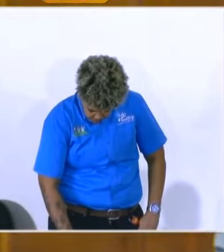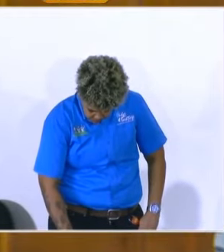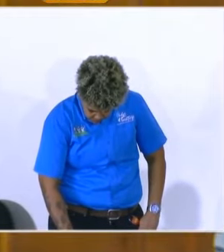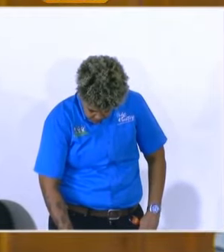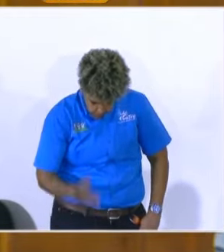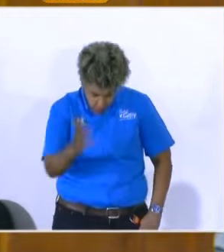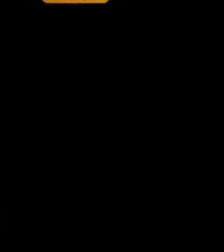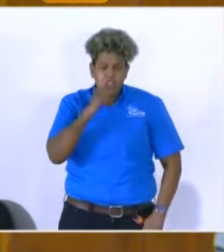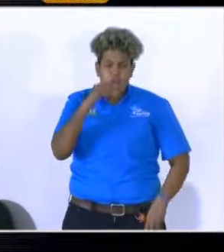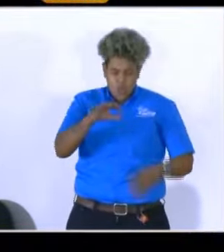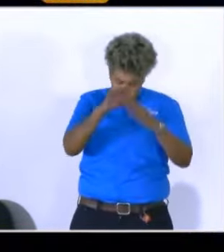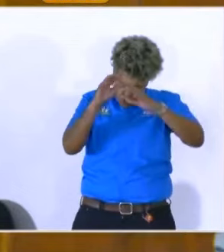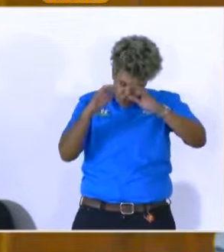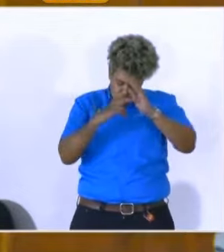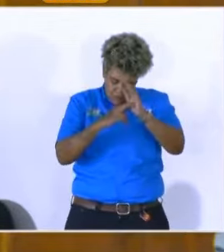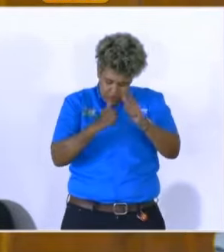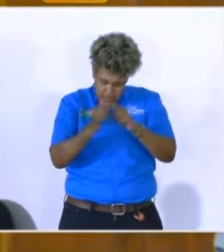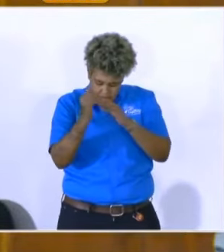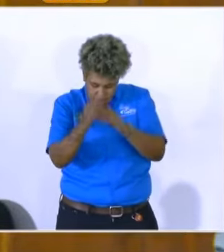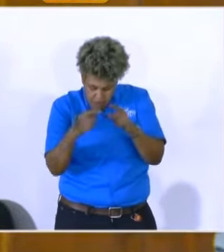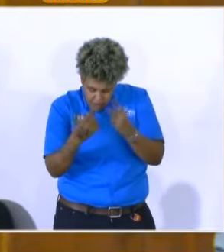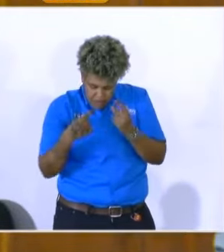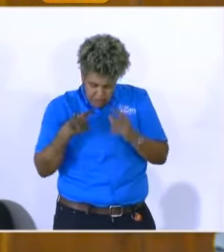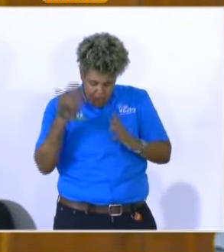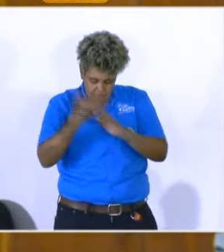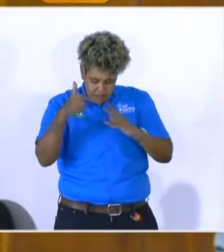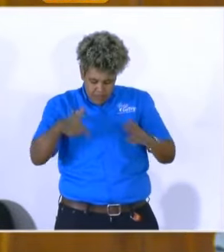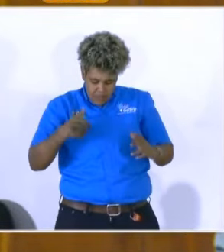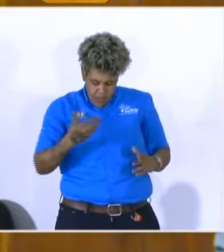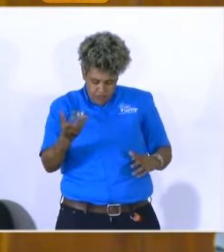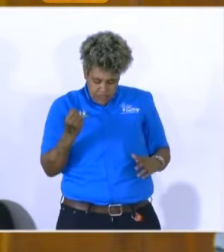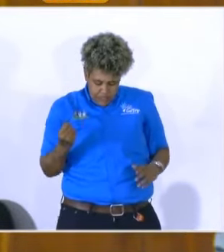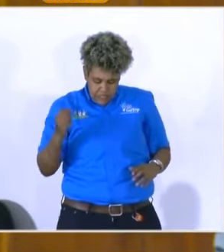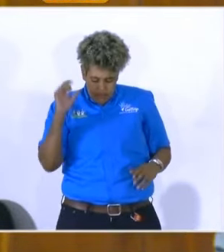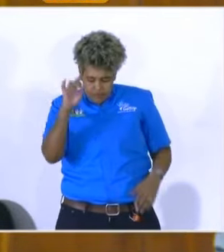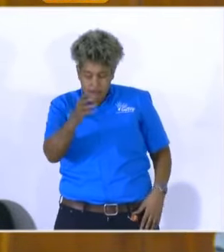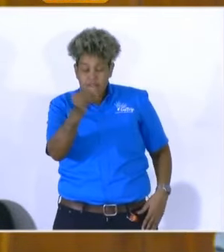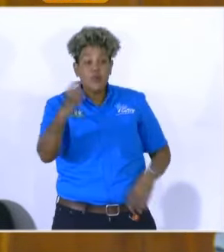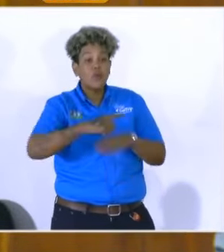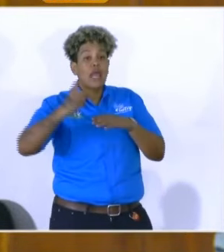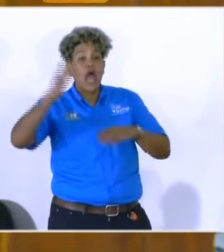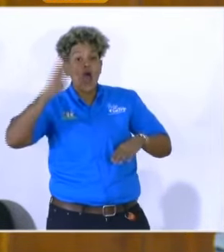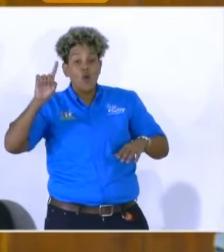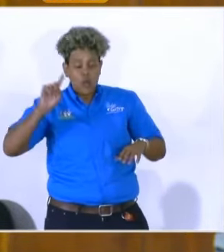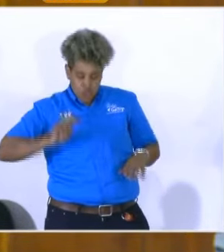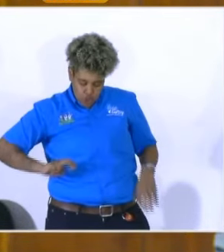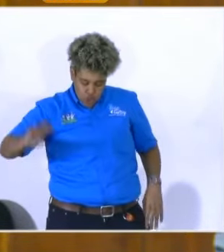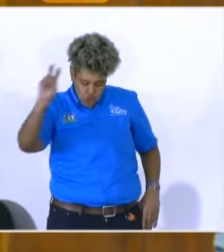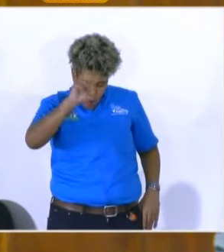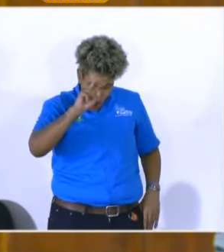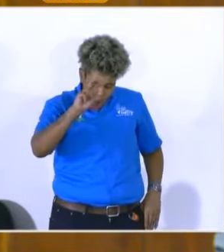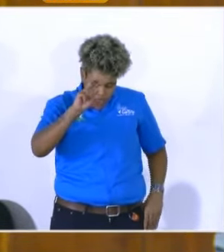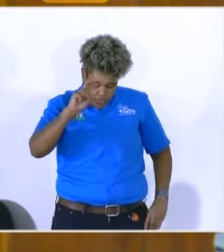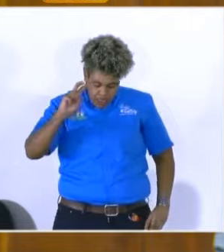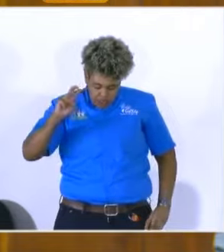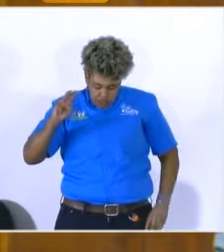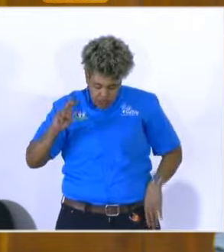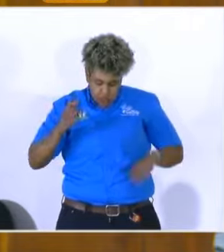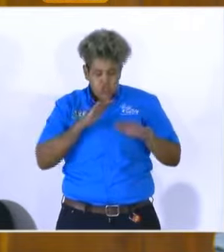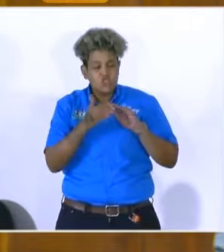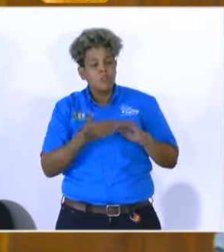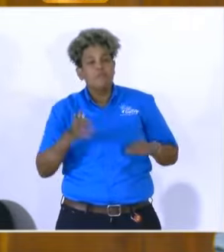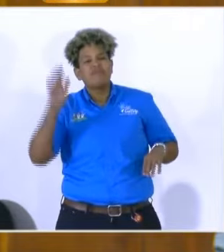clip recently, a few days ago, where he toured the diaspora and a question was put to